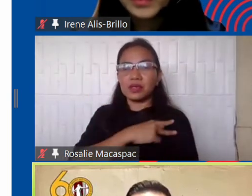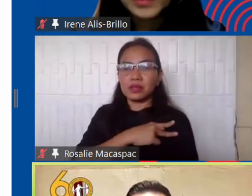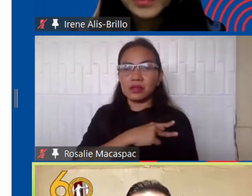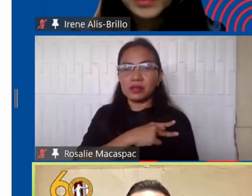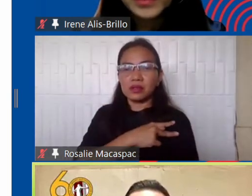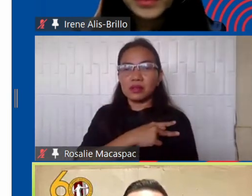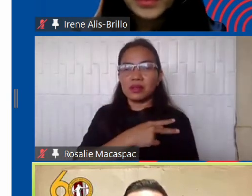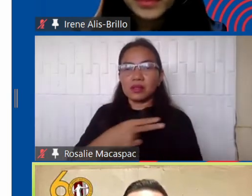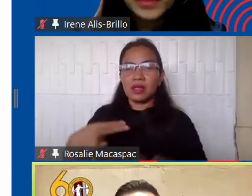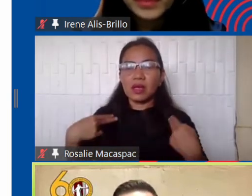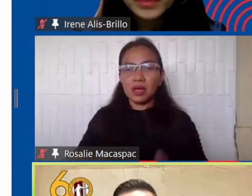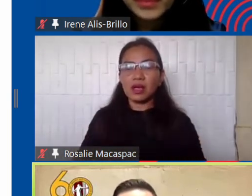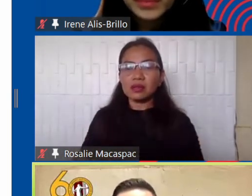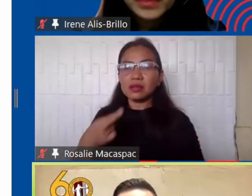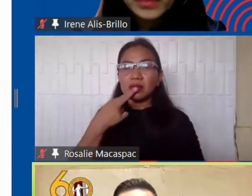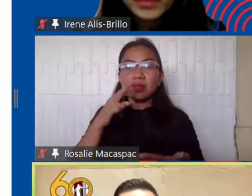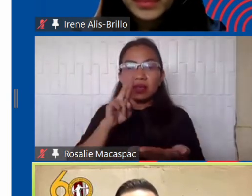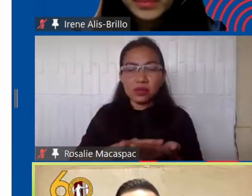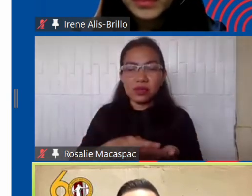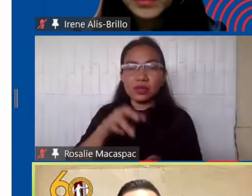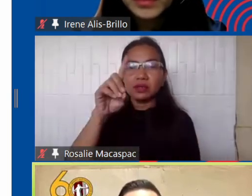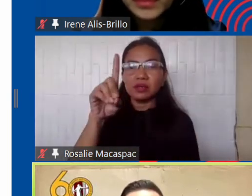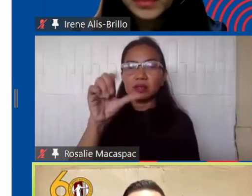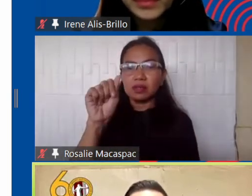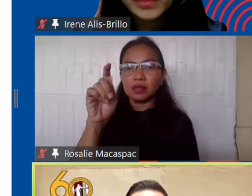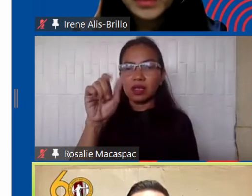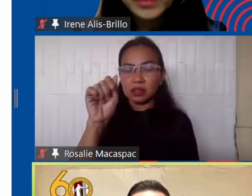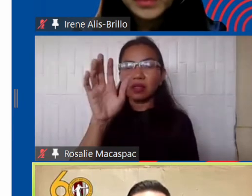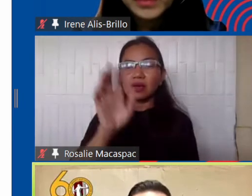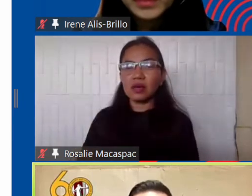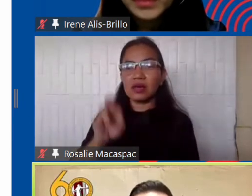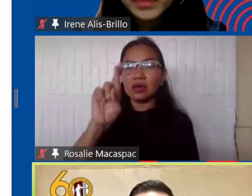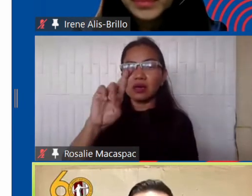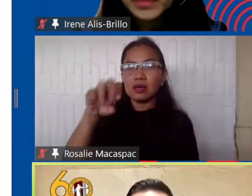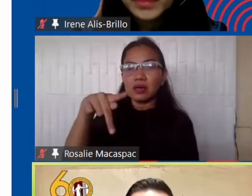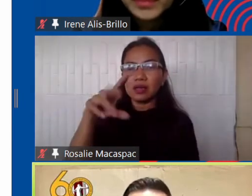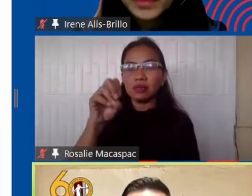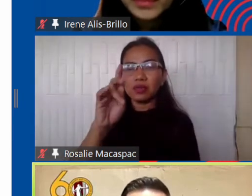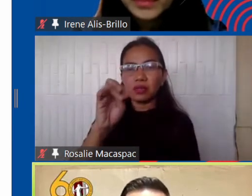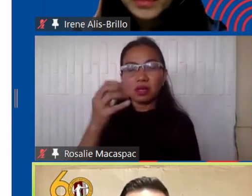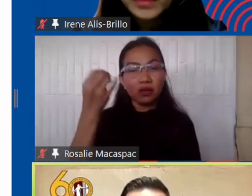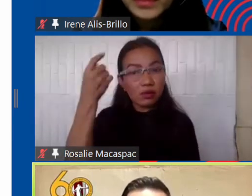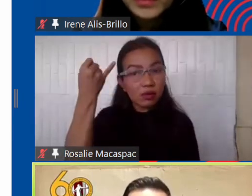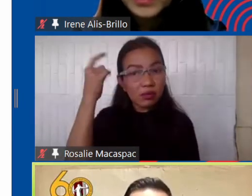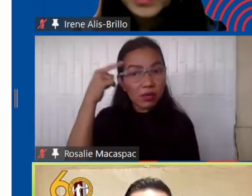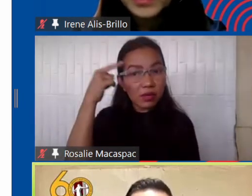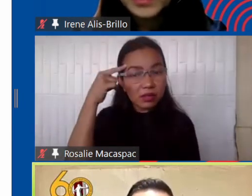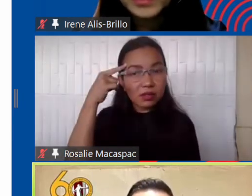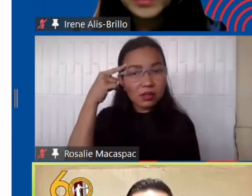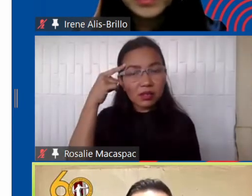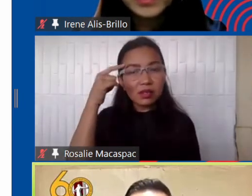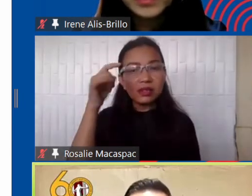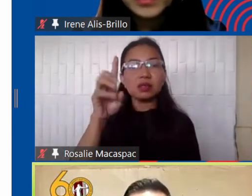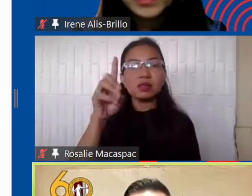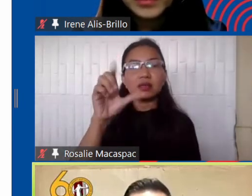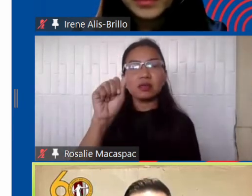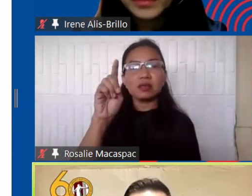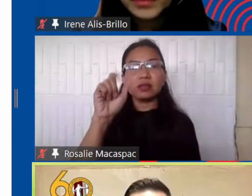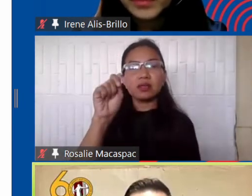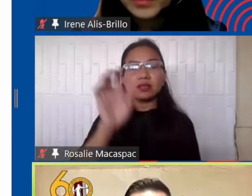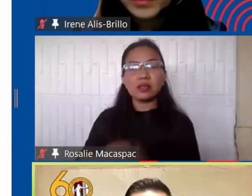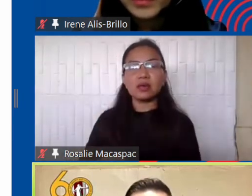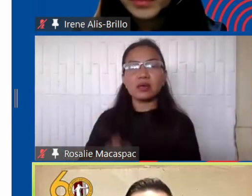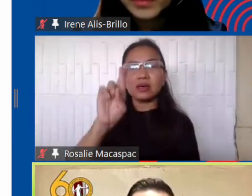example, in a data repository, diba? So you can imagine the data repository. For the